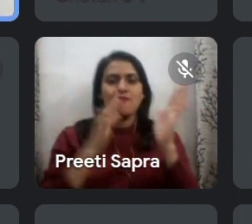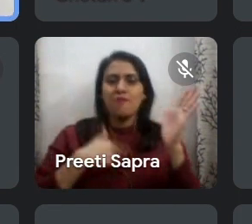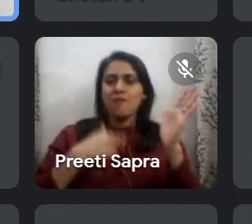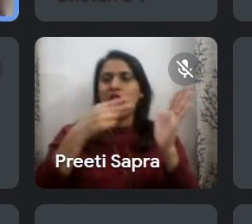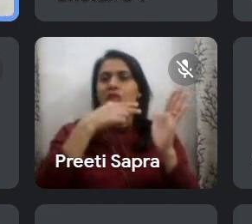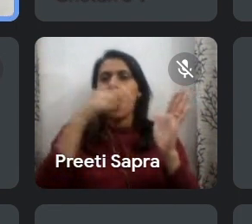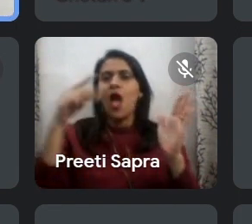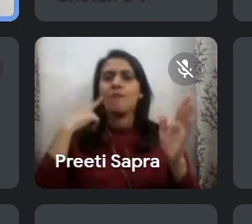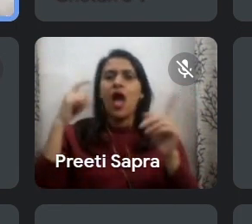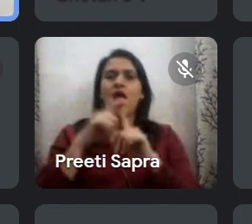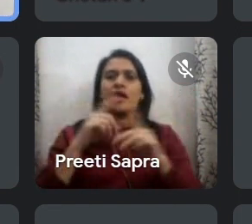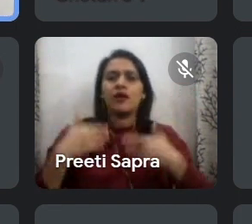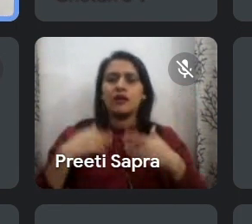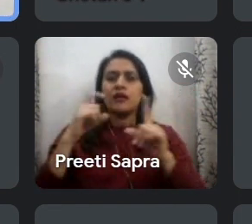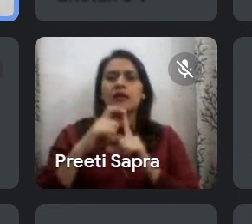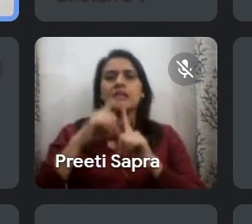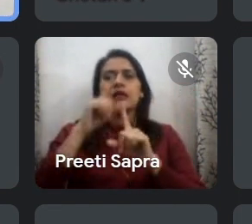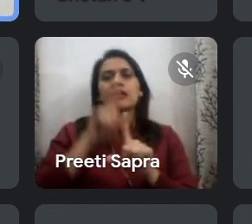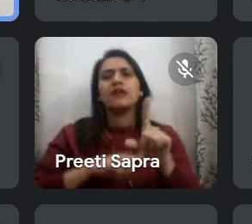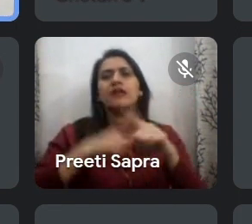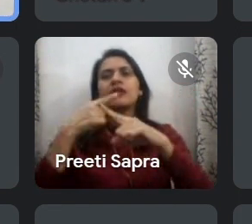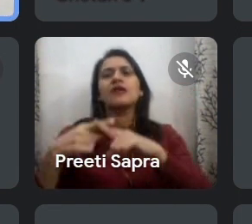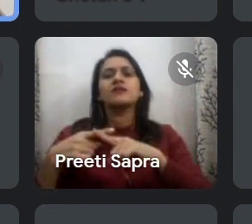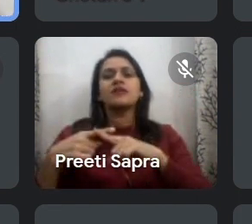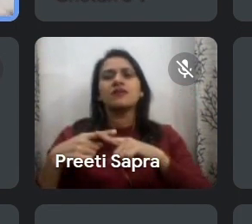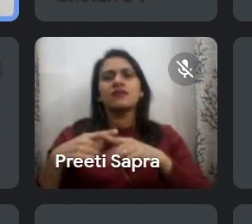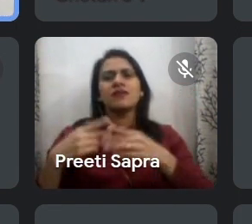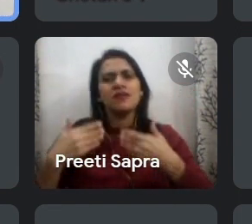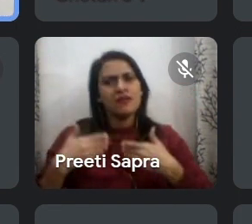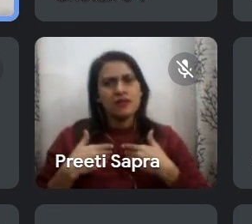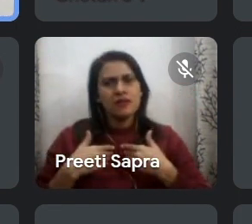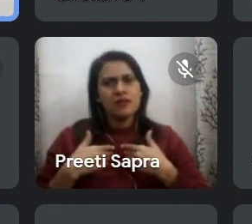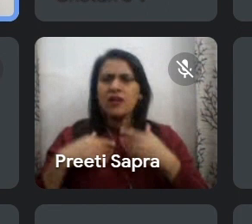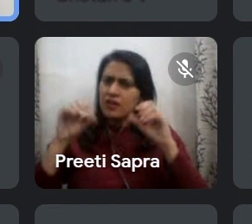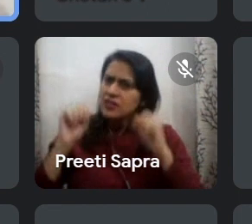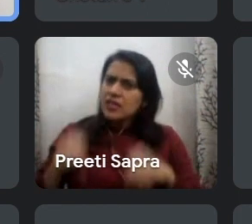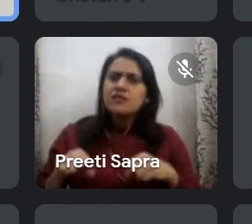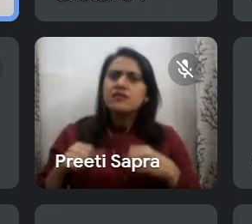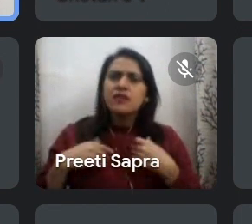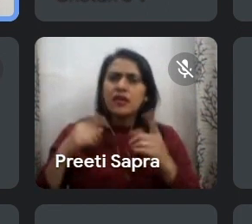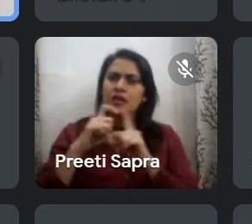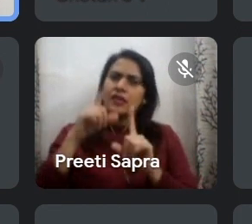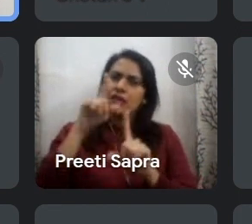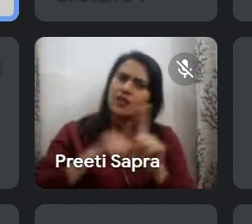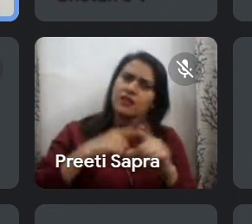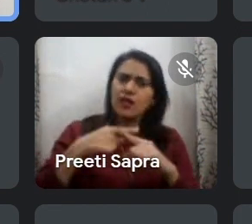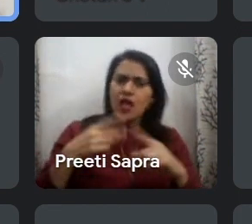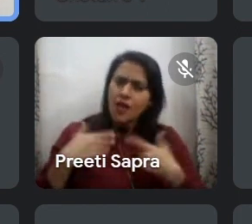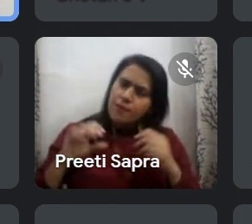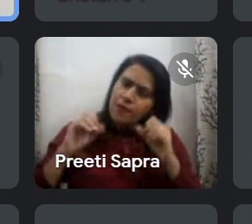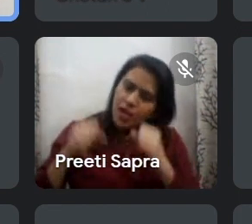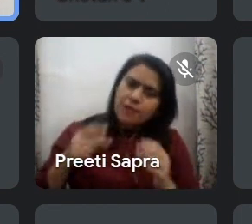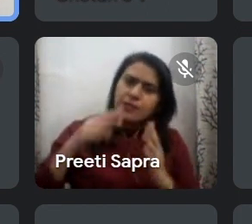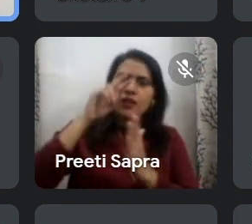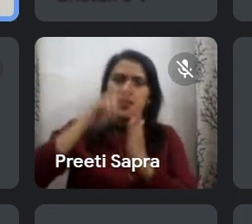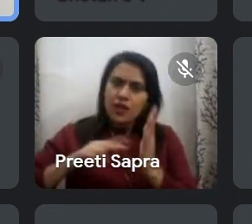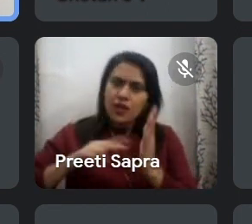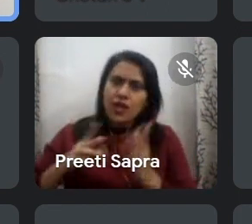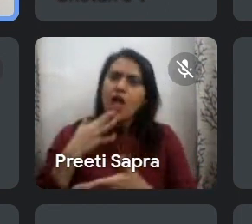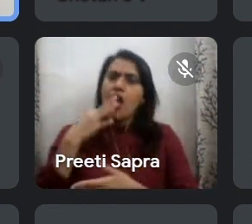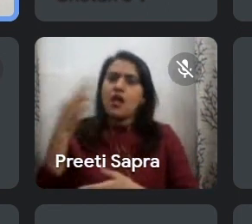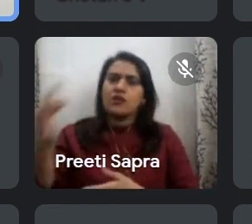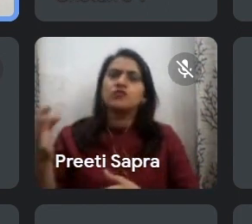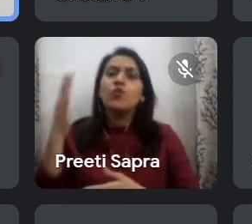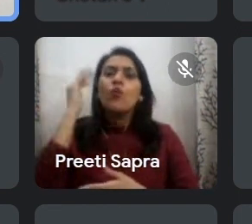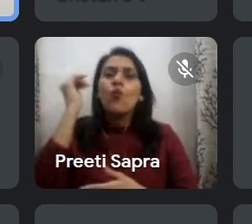dyscalculia. You are now advocating from a place of, oh yeah, I'm dyslexic, but I'm reading in this way. And now I'm asking you, because